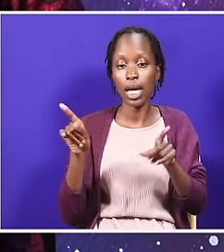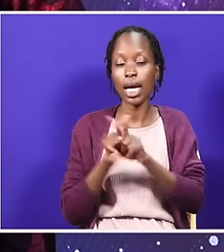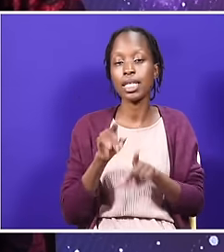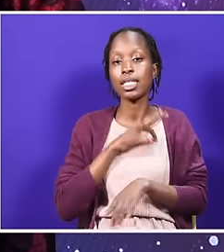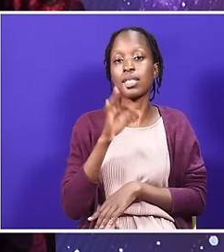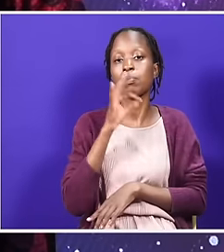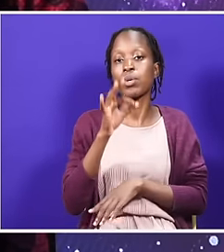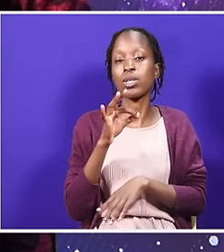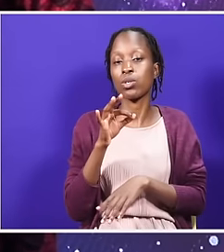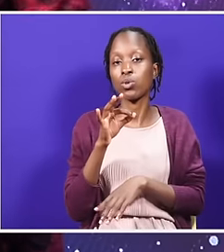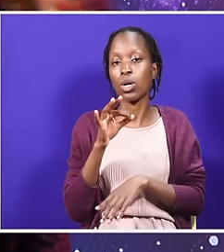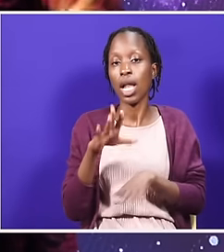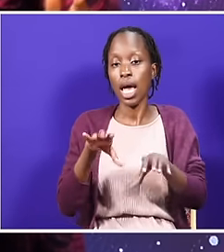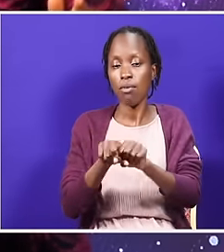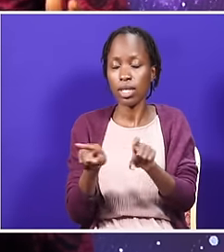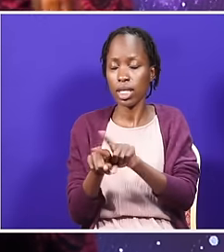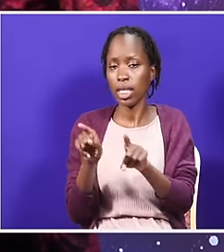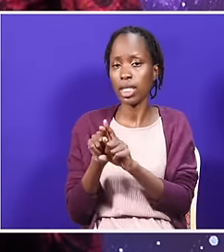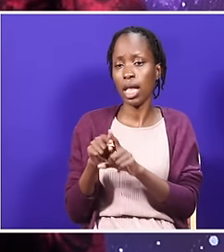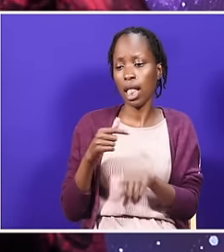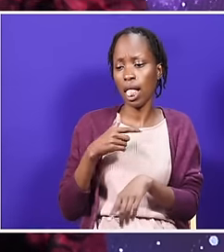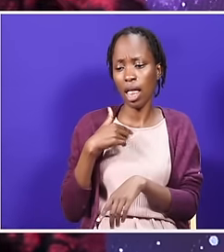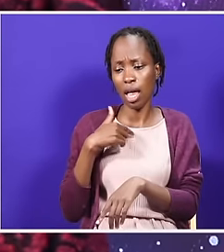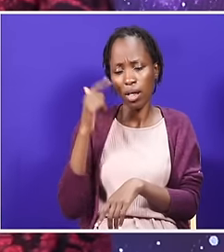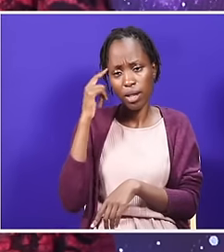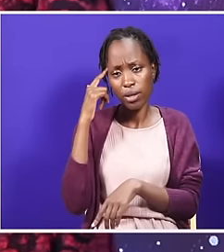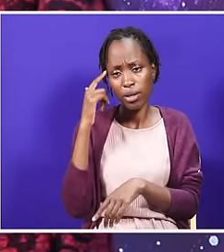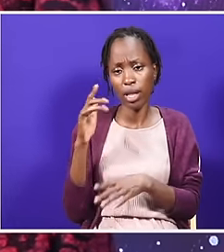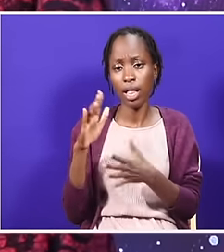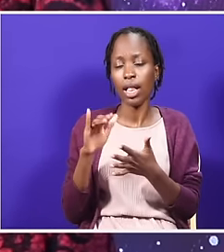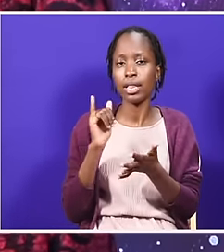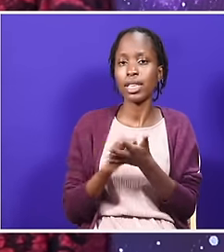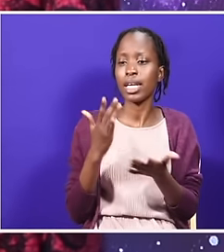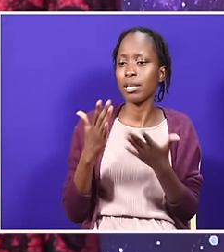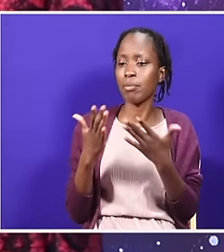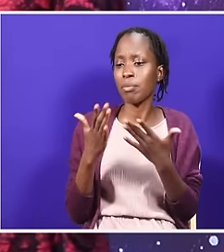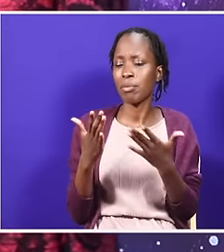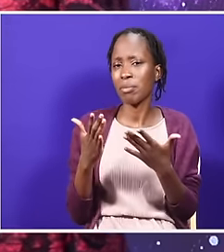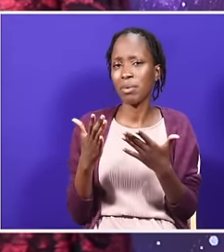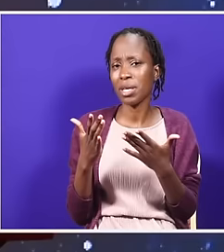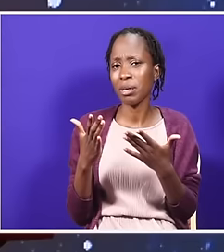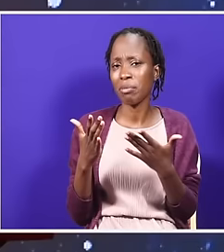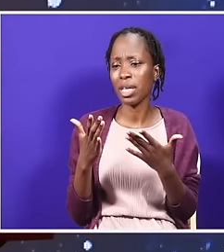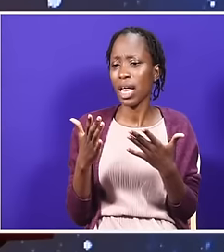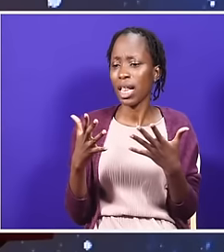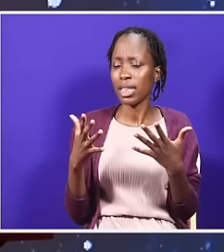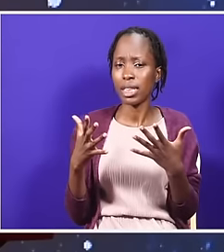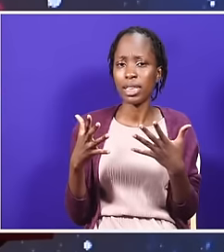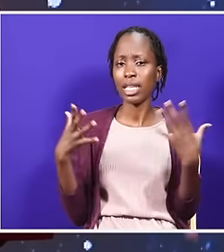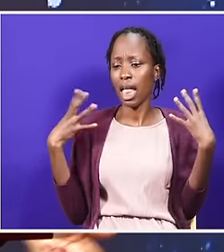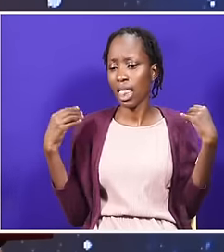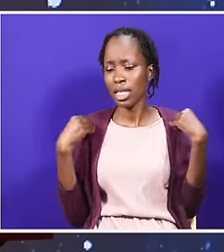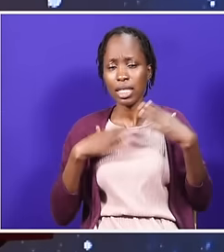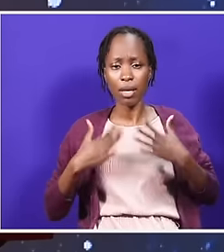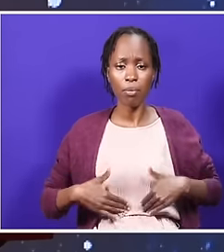spiritual inheritance. And I like to think that maybe he did push-ups in the desert. How do you stay strong for 40 years? I can